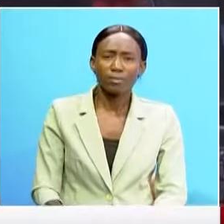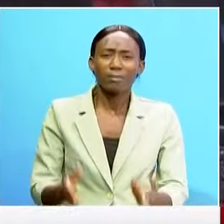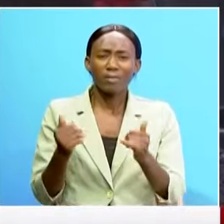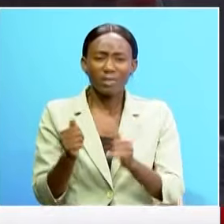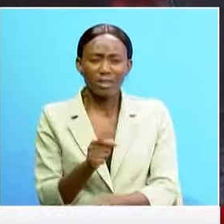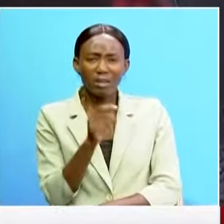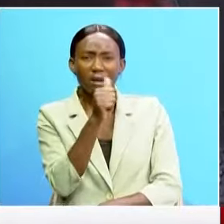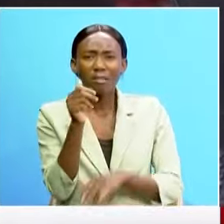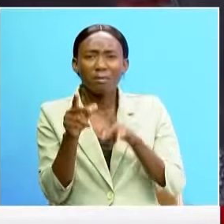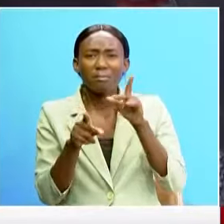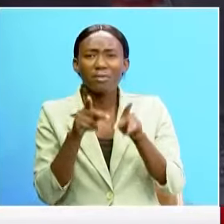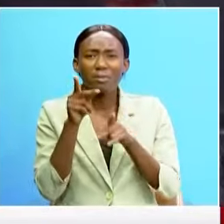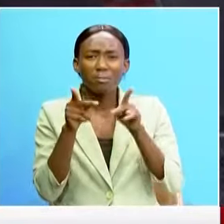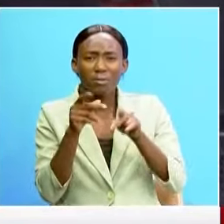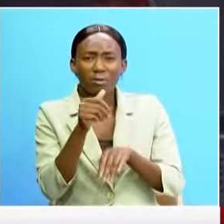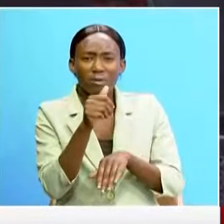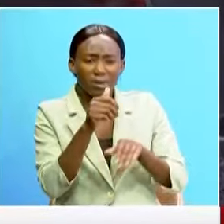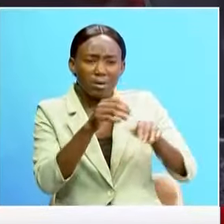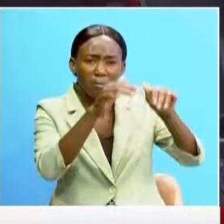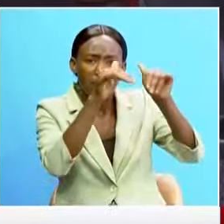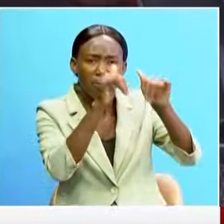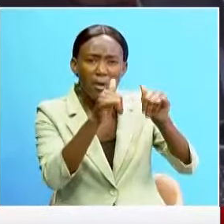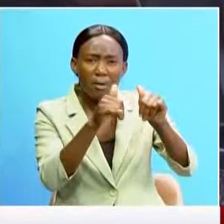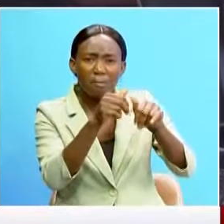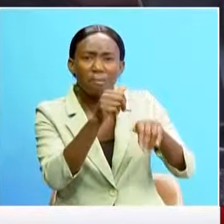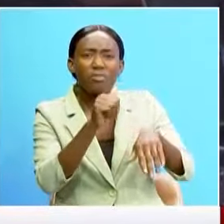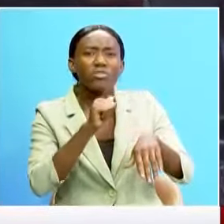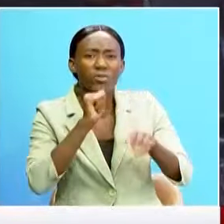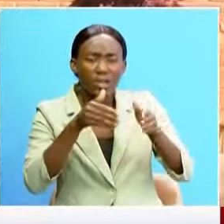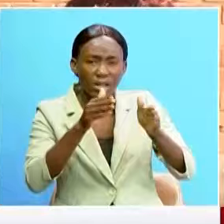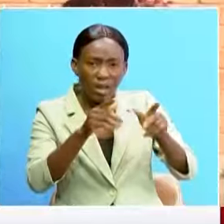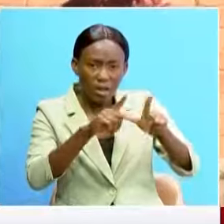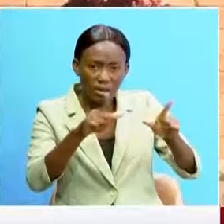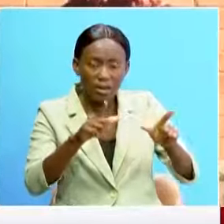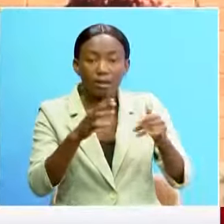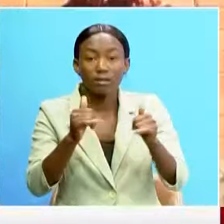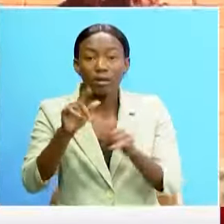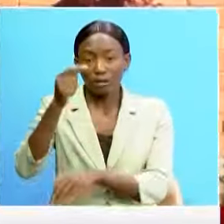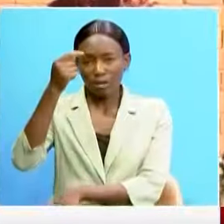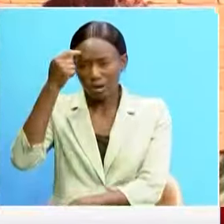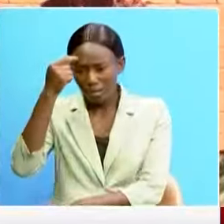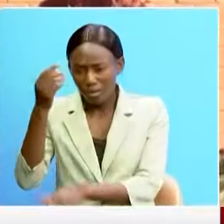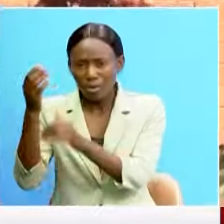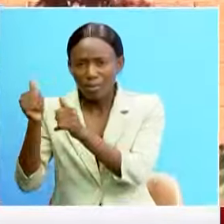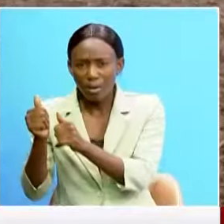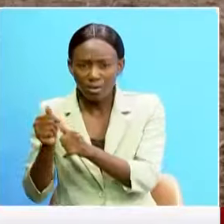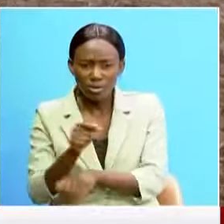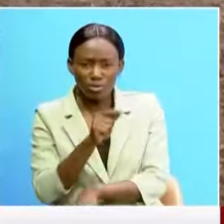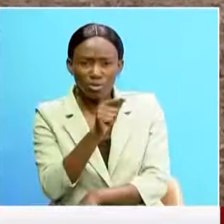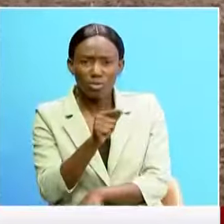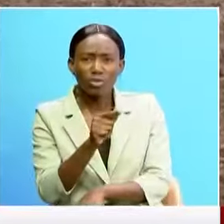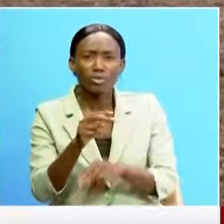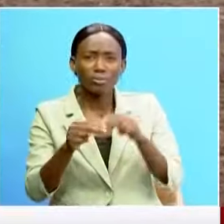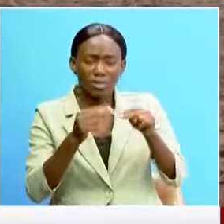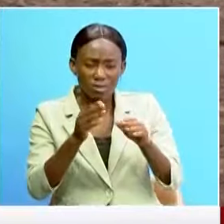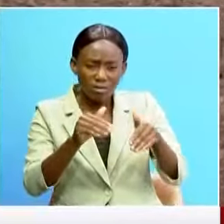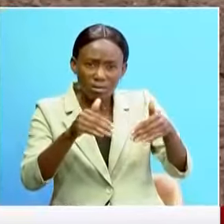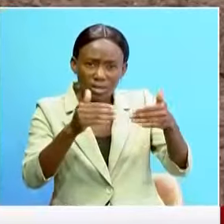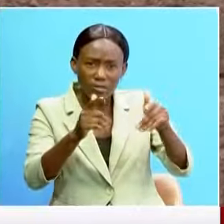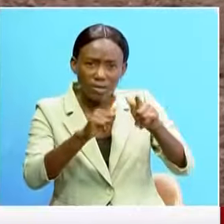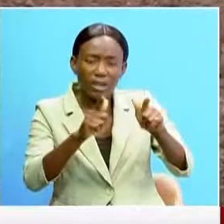at Kanakantapa Resettlement Scheme, and now government intends to formalize their stay here by subdividing